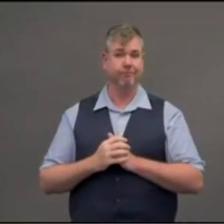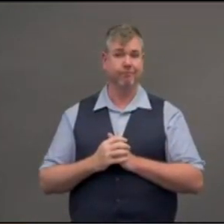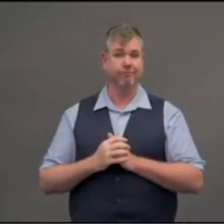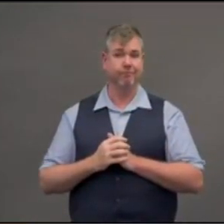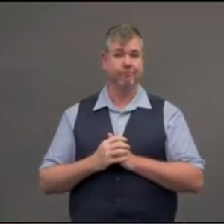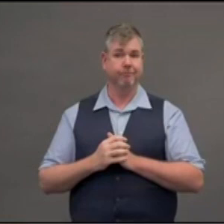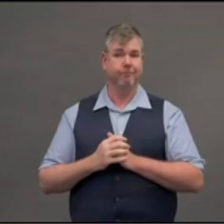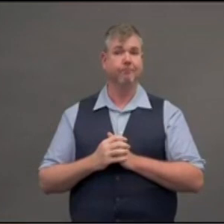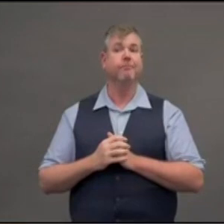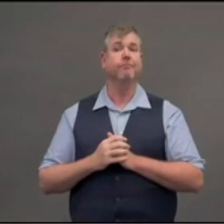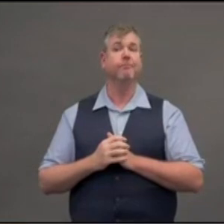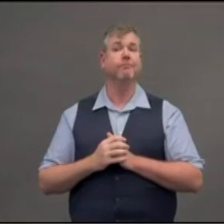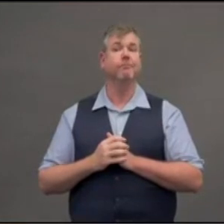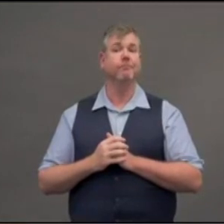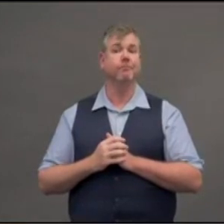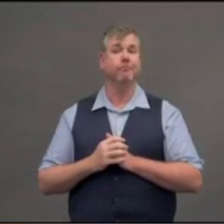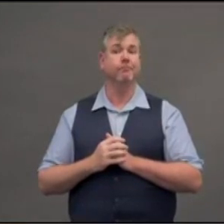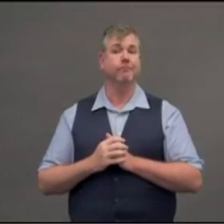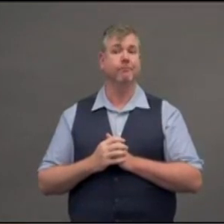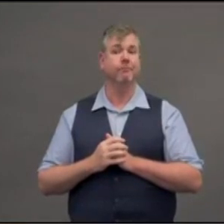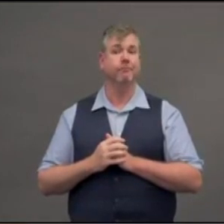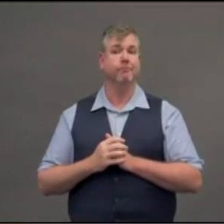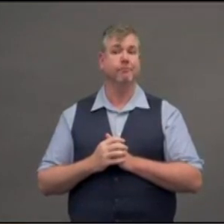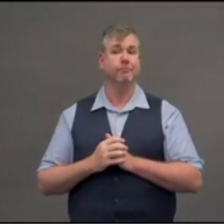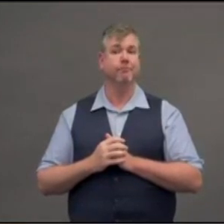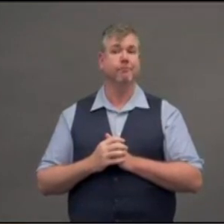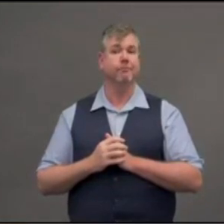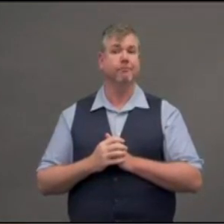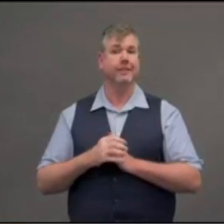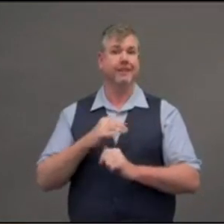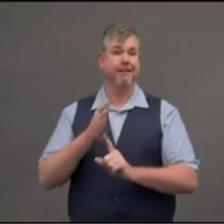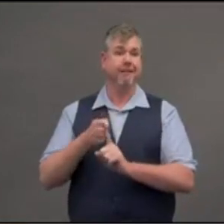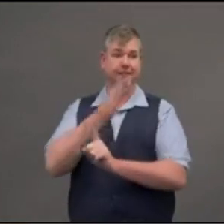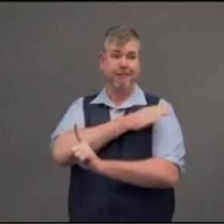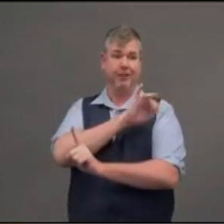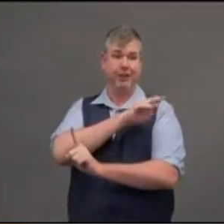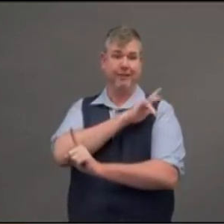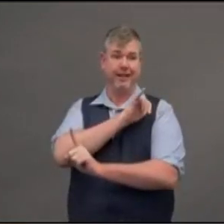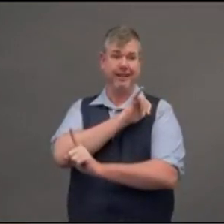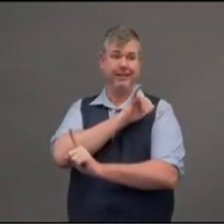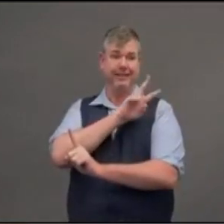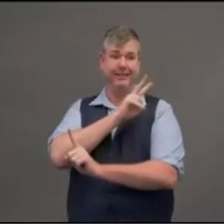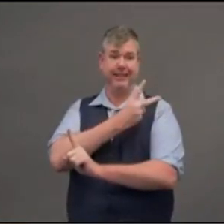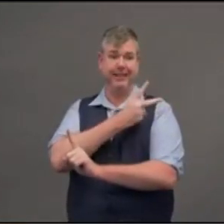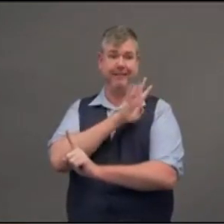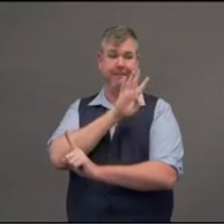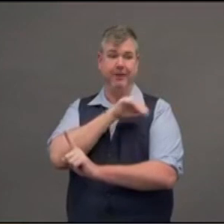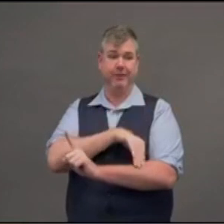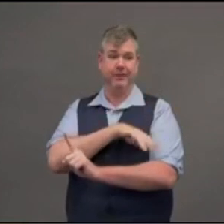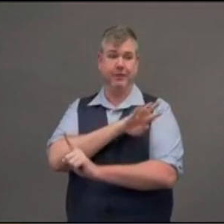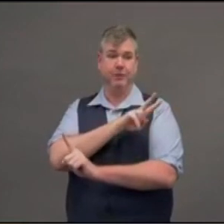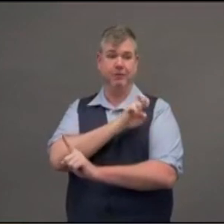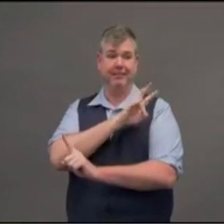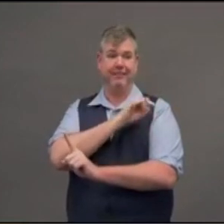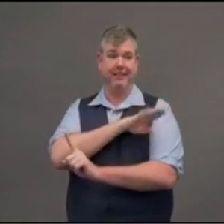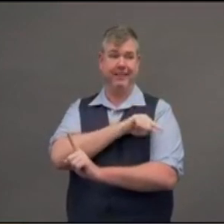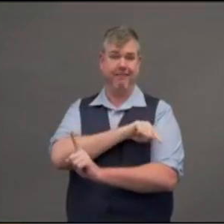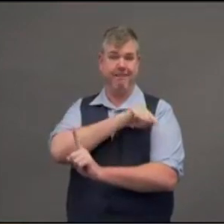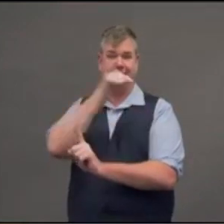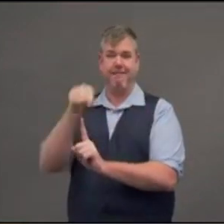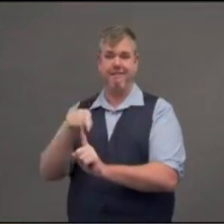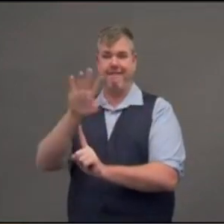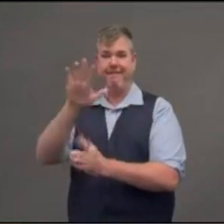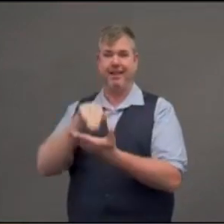4,750 cases. That is an increase of 523 cases. So what we're seeing here with the age groups,